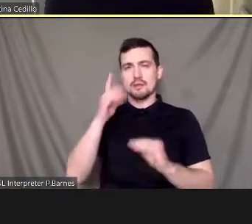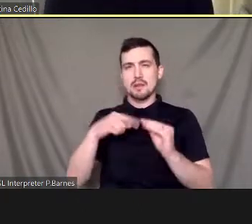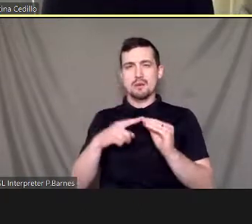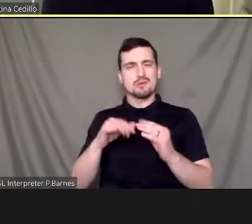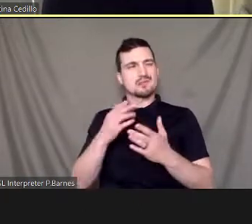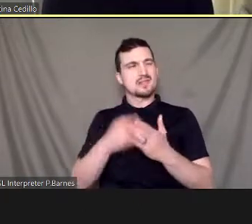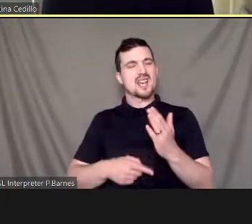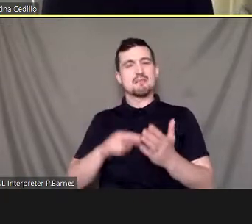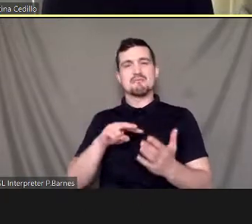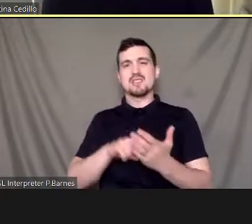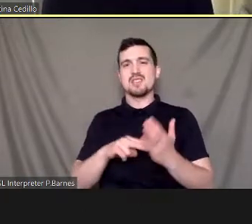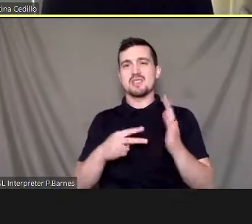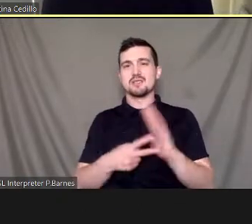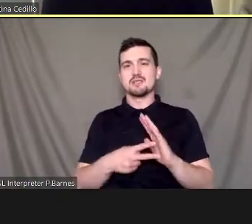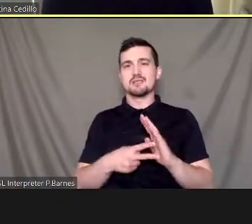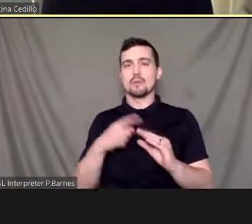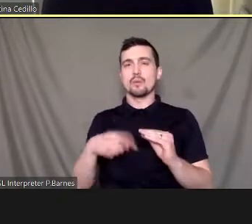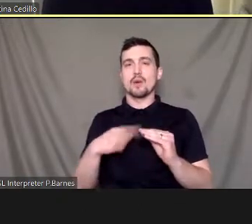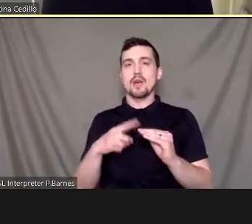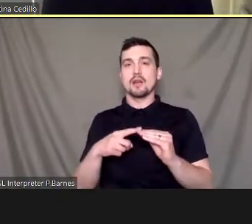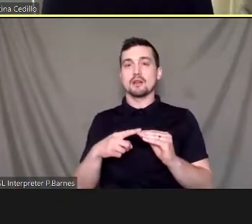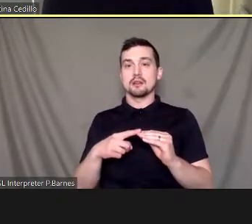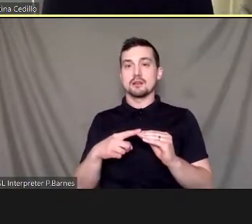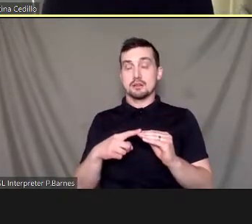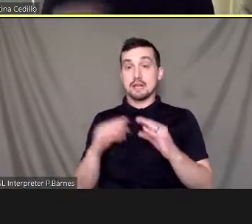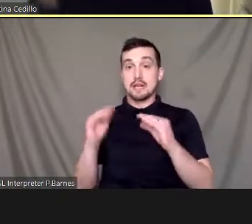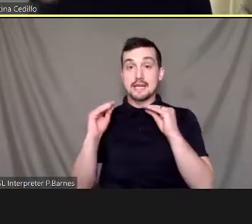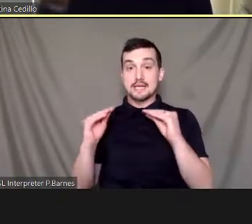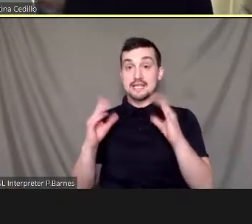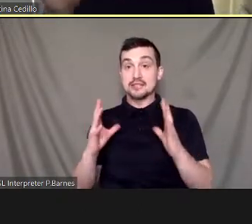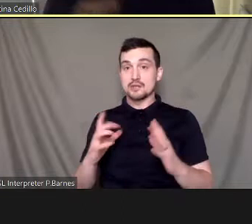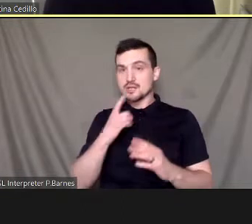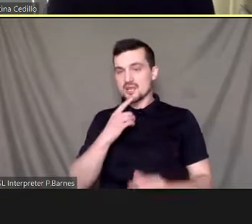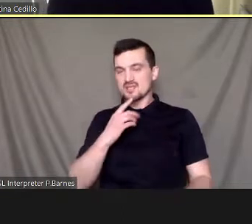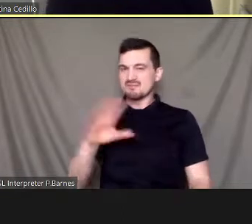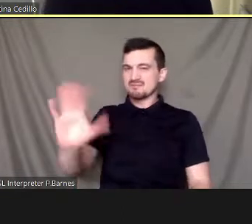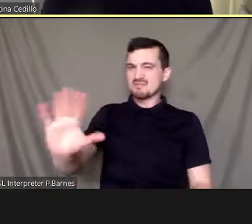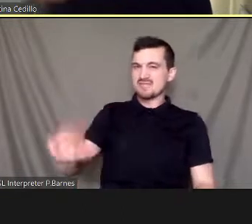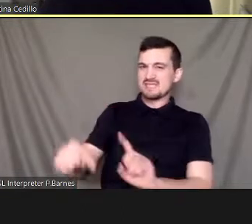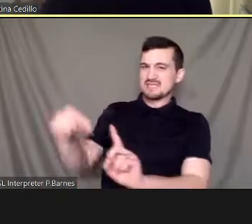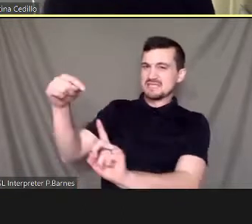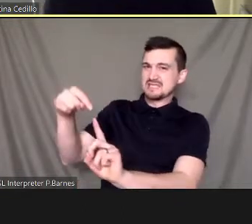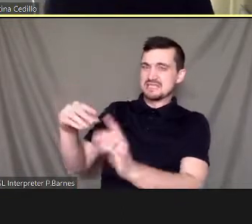means when a teacher says, no, this student,